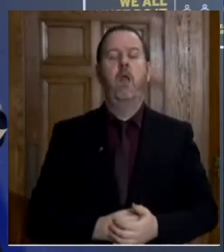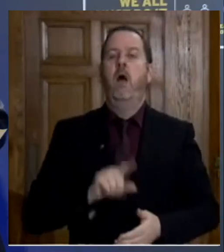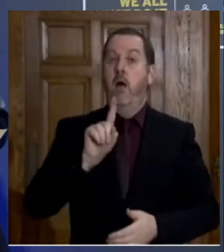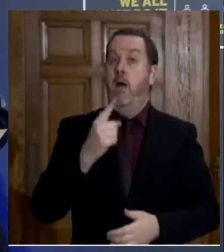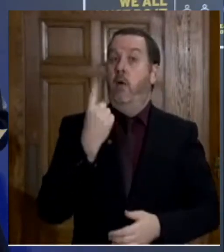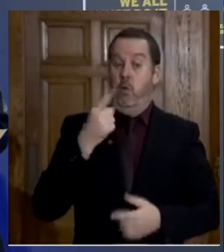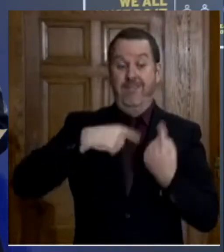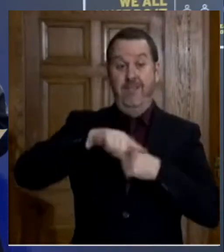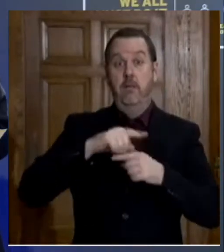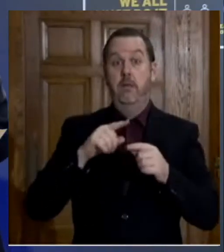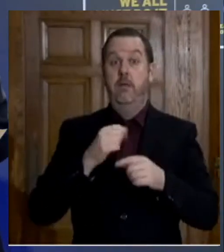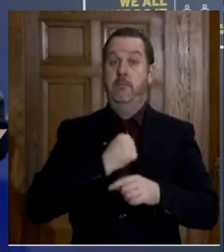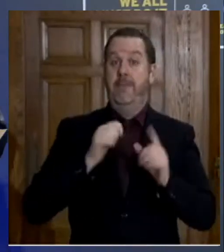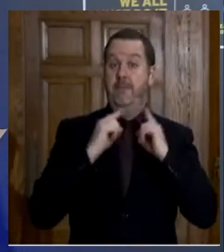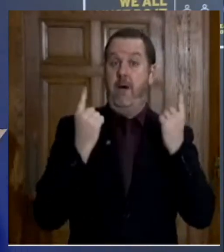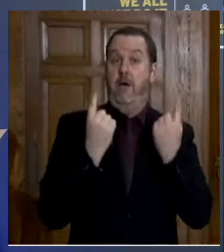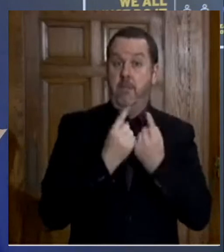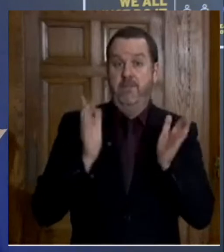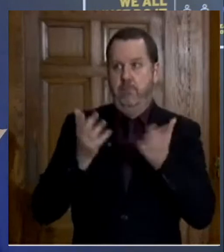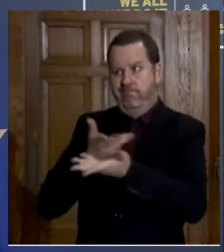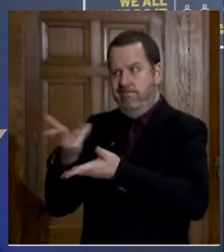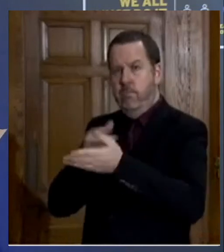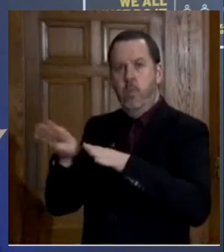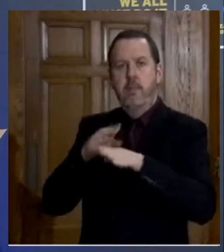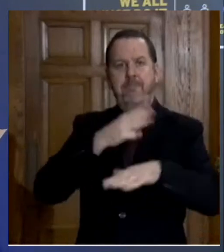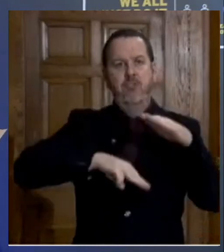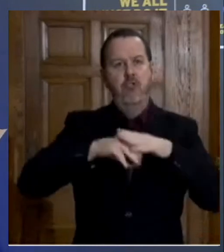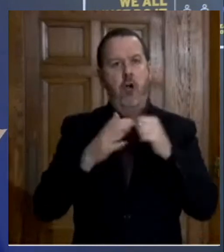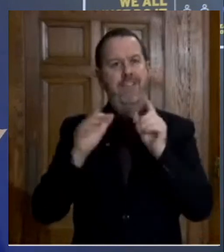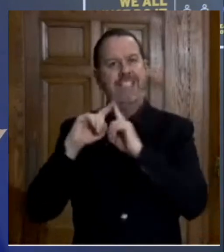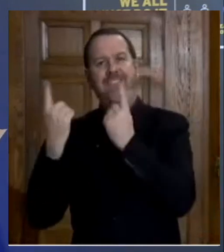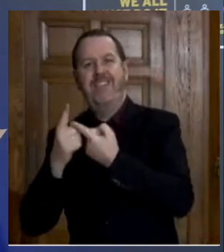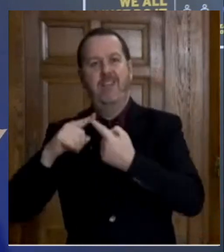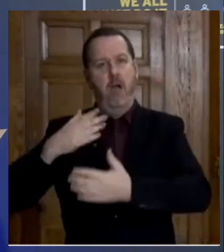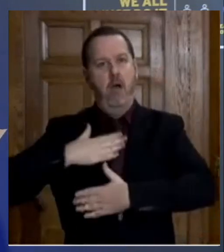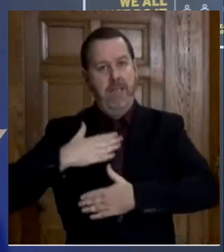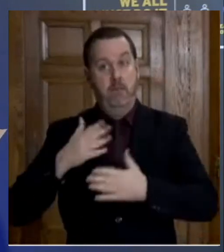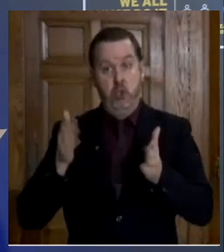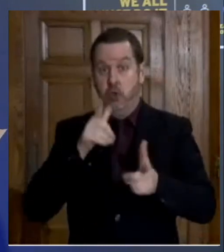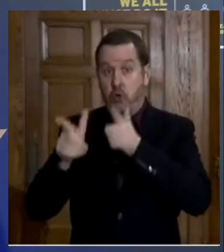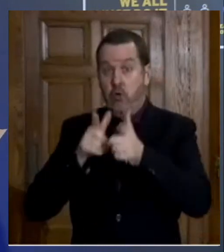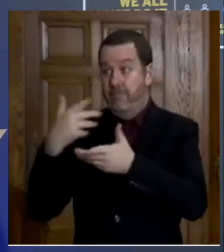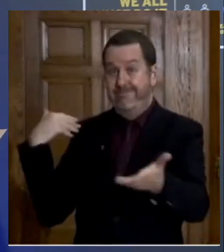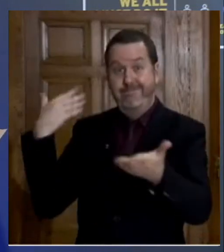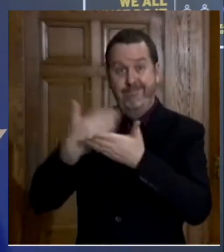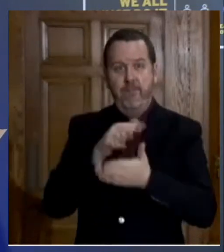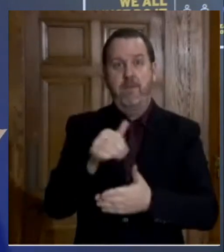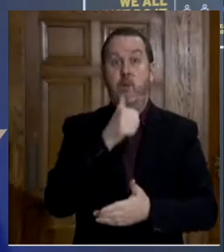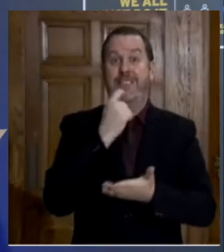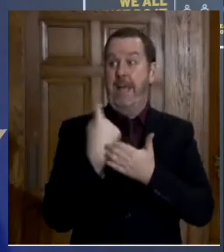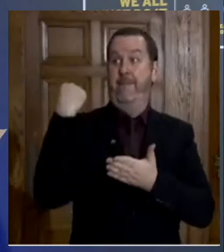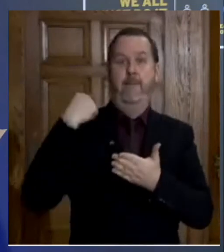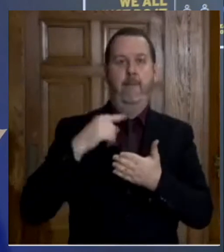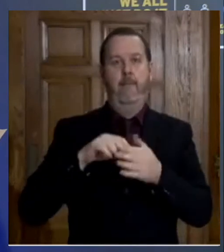at a departmental level is with the Ministry of Defence and with the armed forces. That has been ongoing since the first pandemic. They've been able